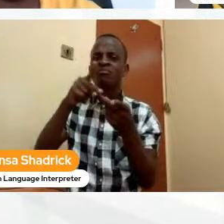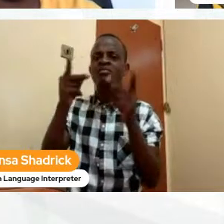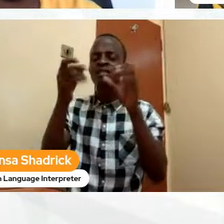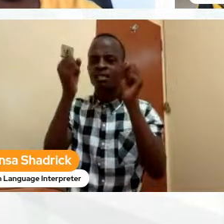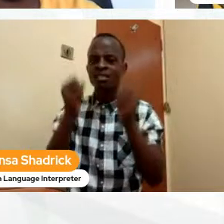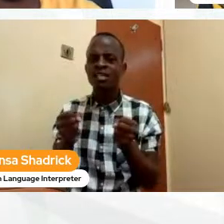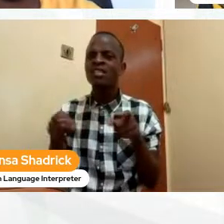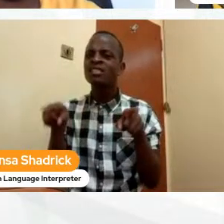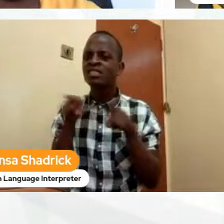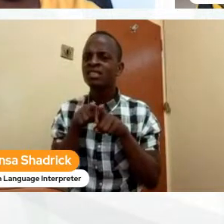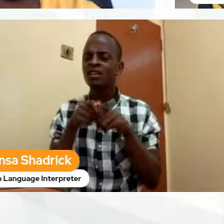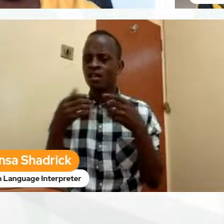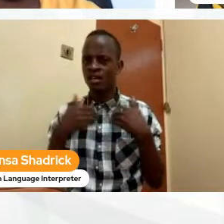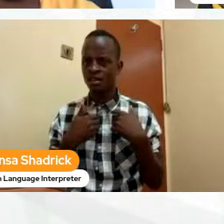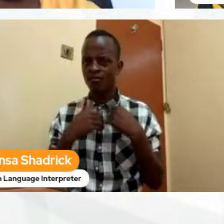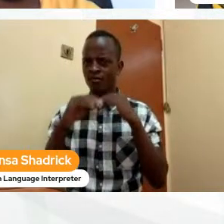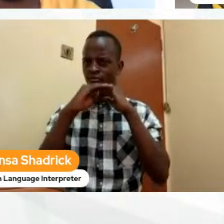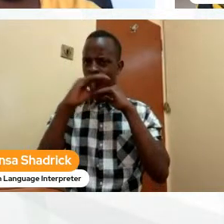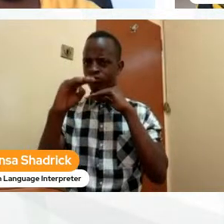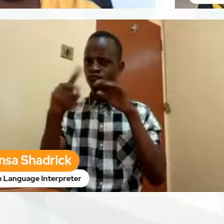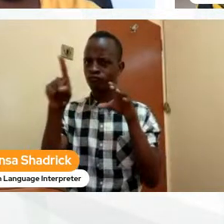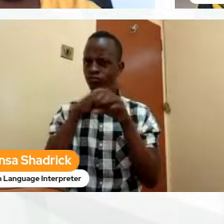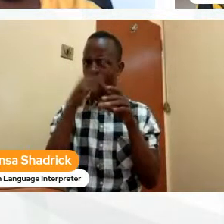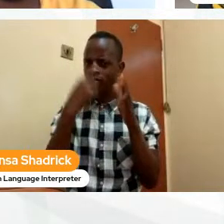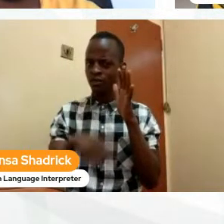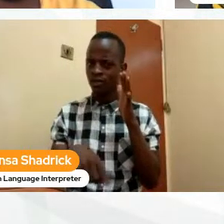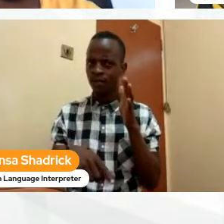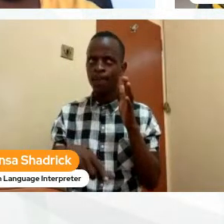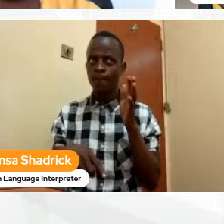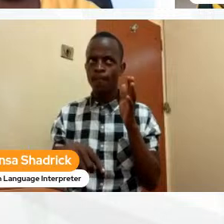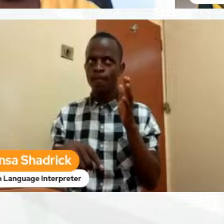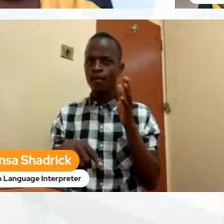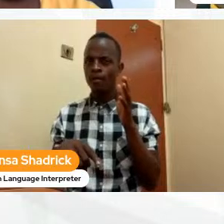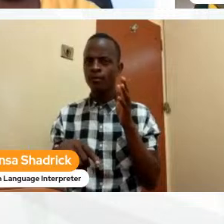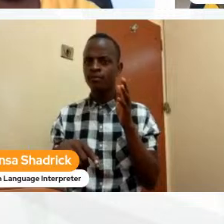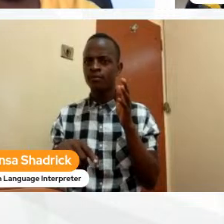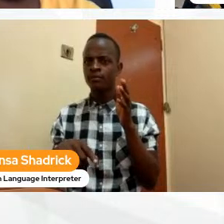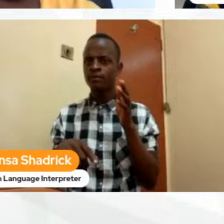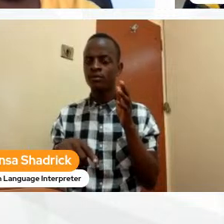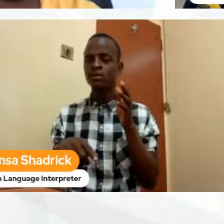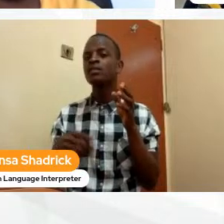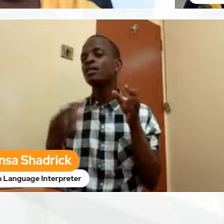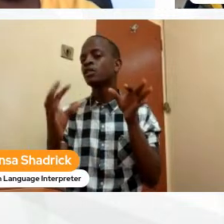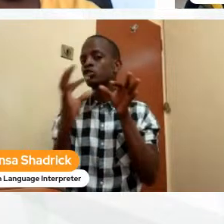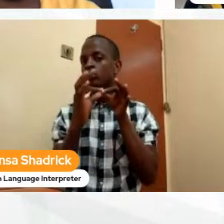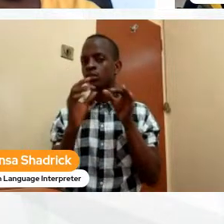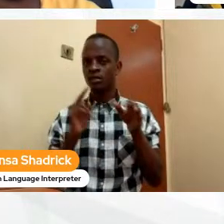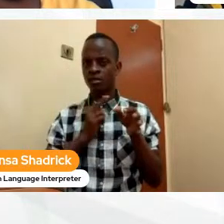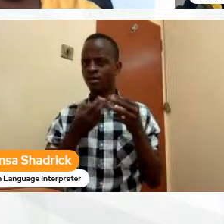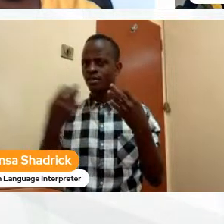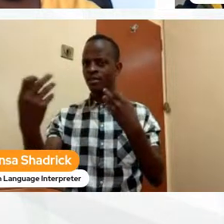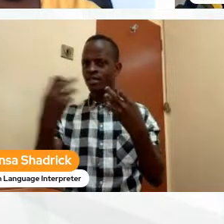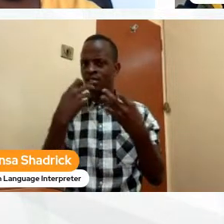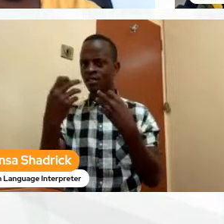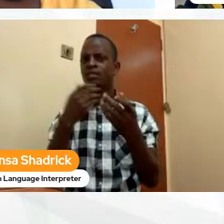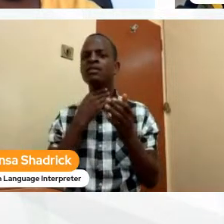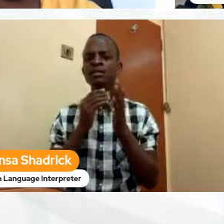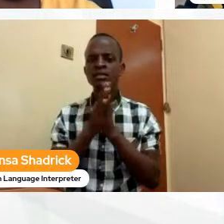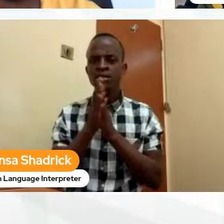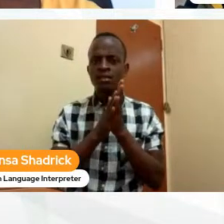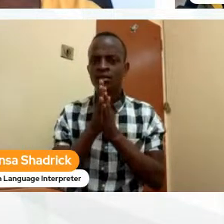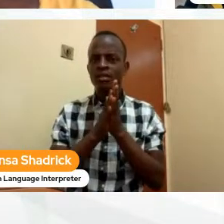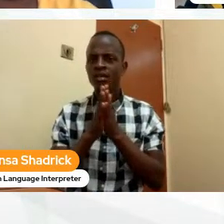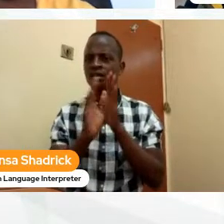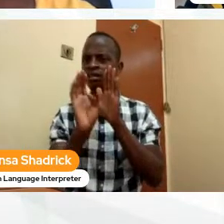also another level of participation where partners can interface with us, express interest in terms of how